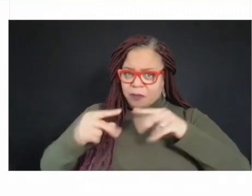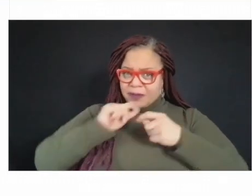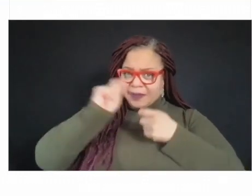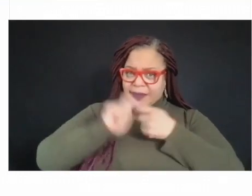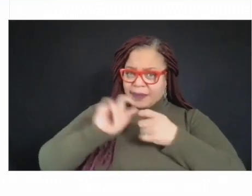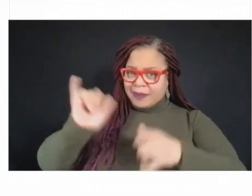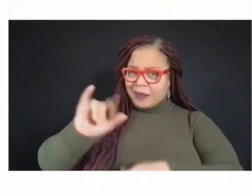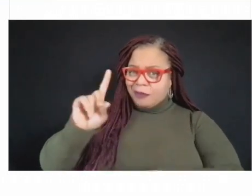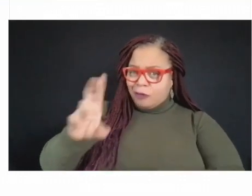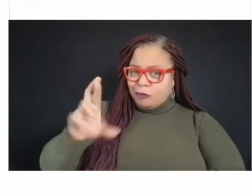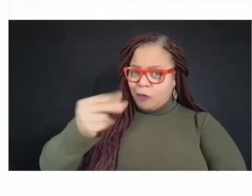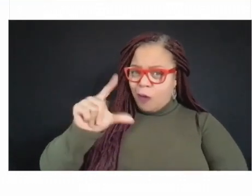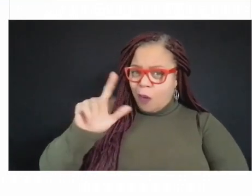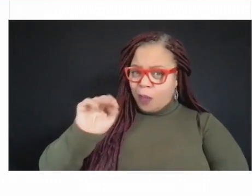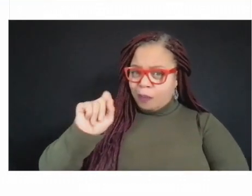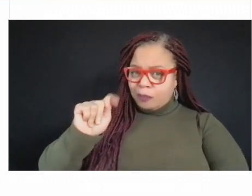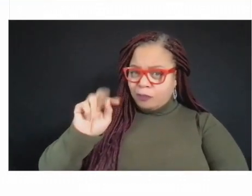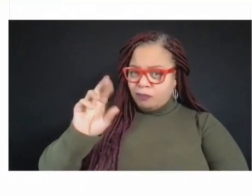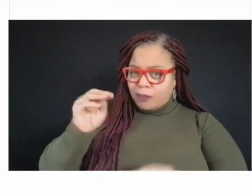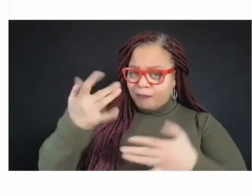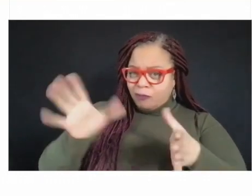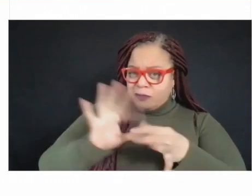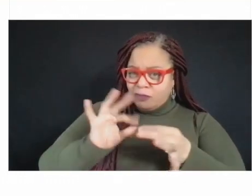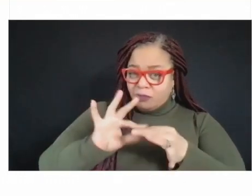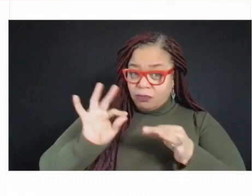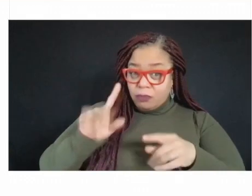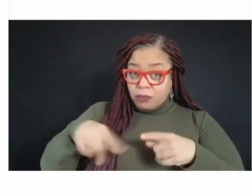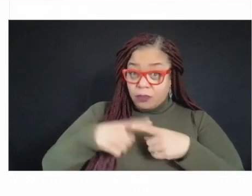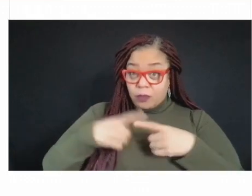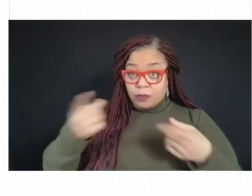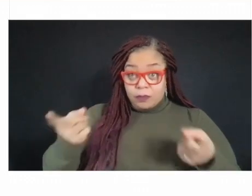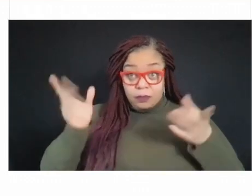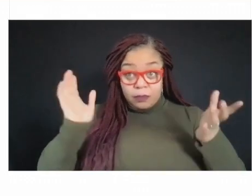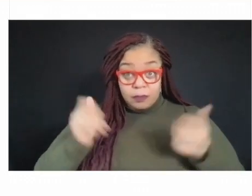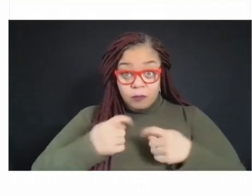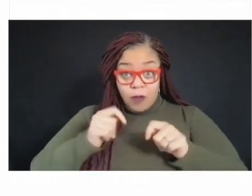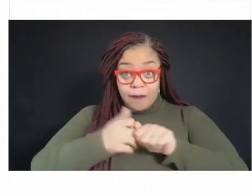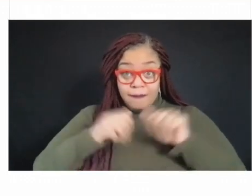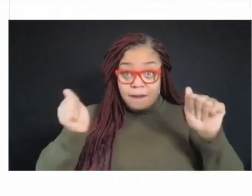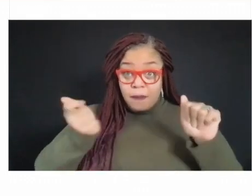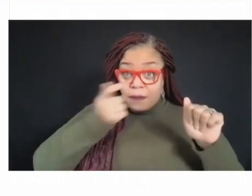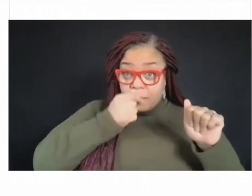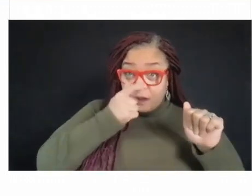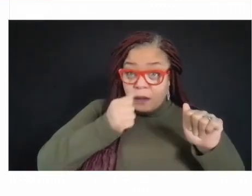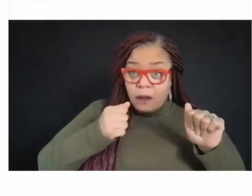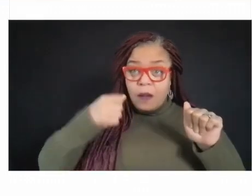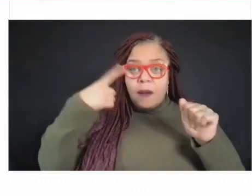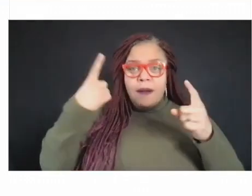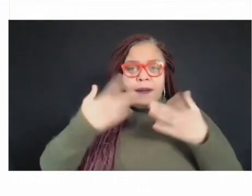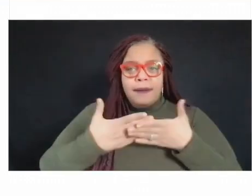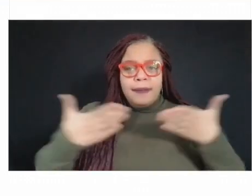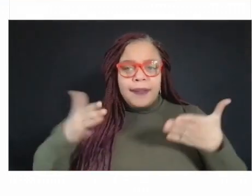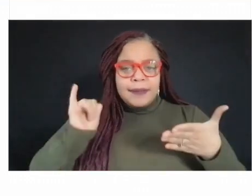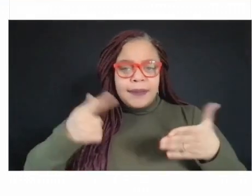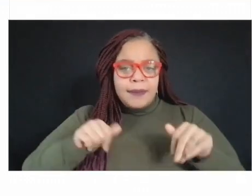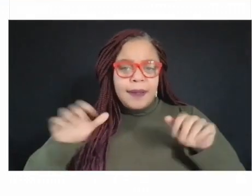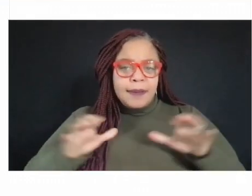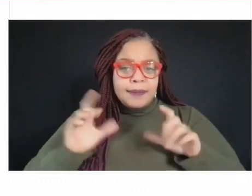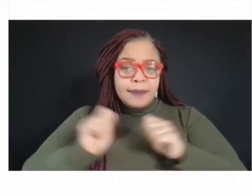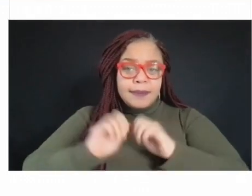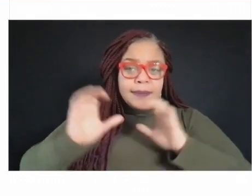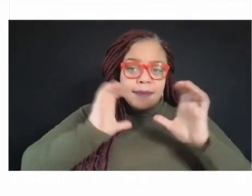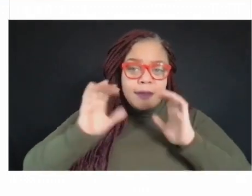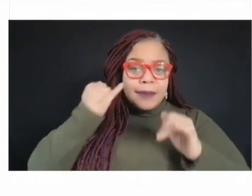cold. And one of the things that we can do as communicators is we can help to communicate what are the